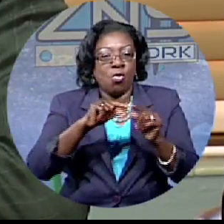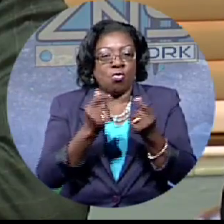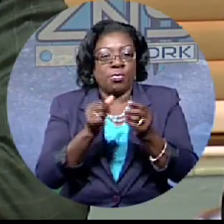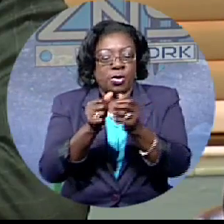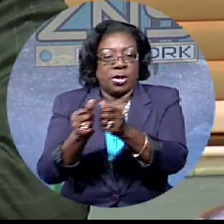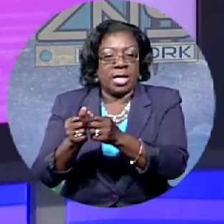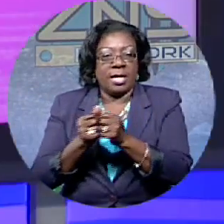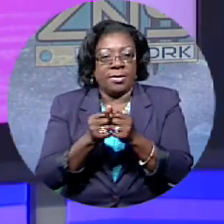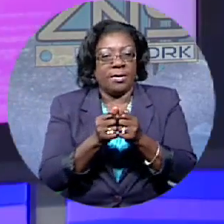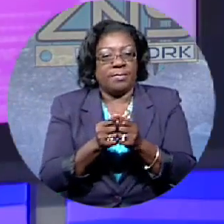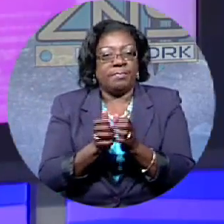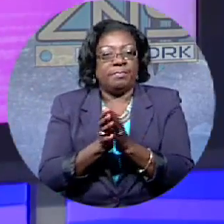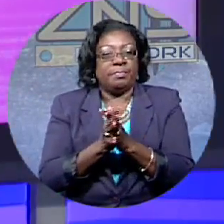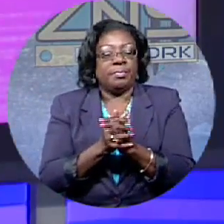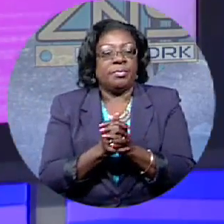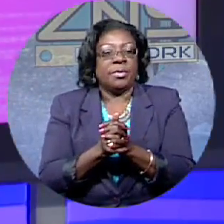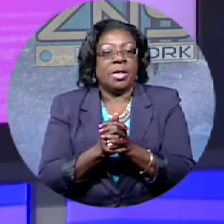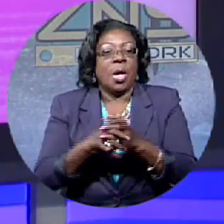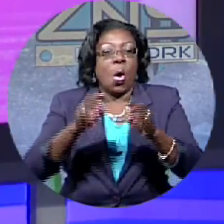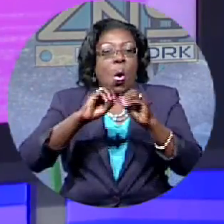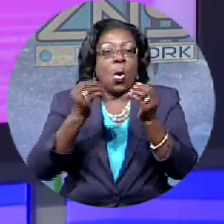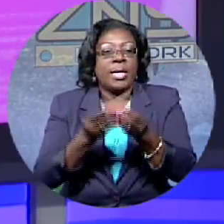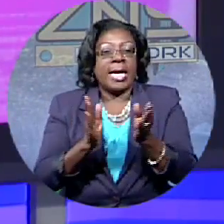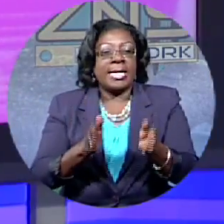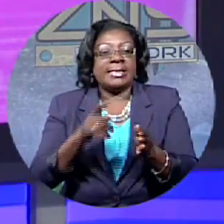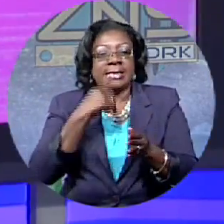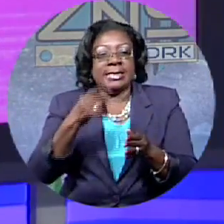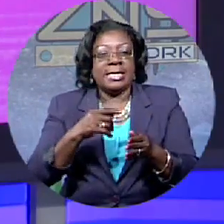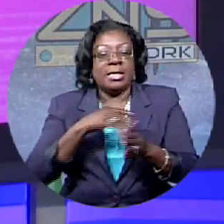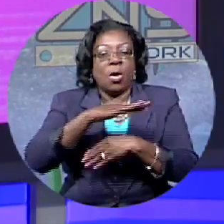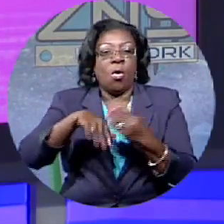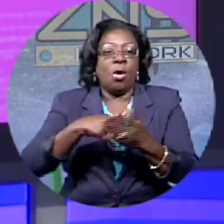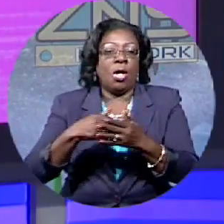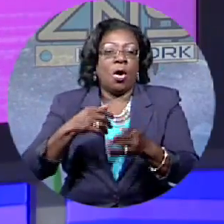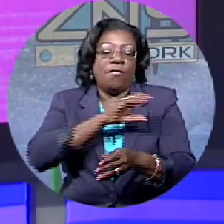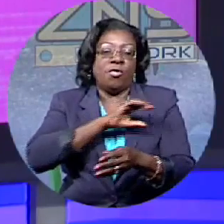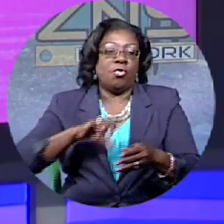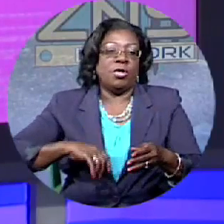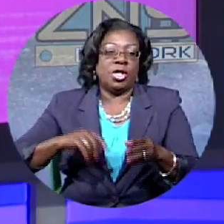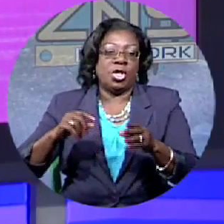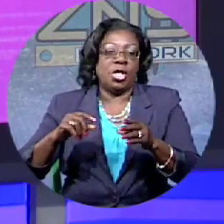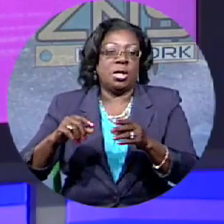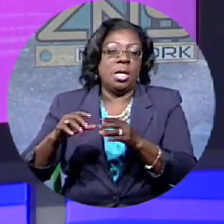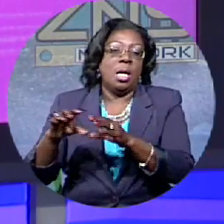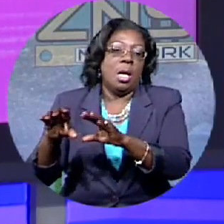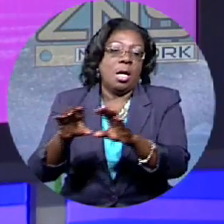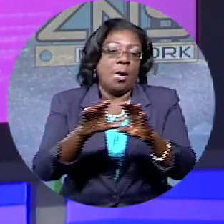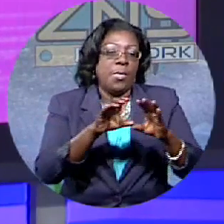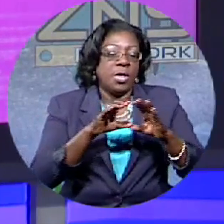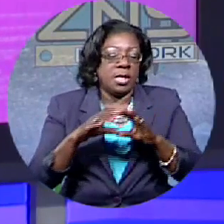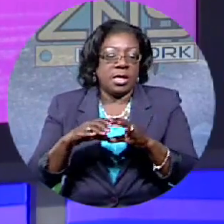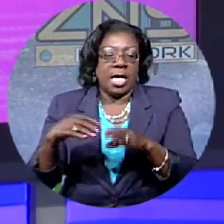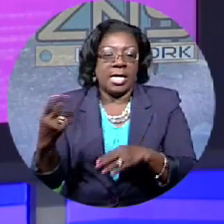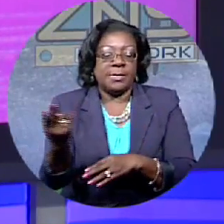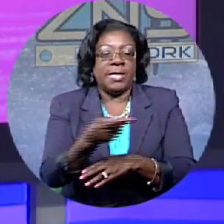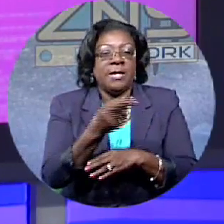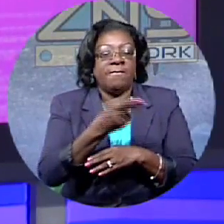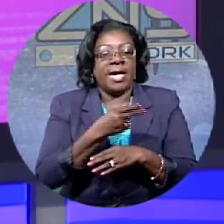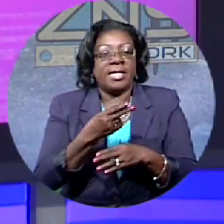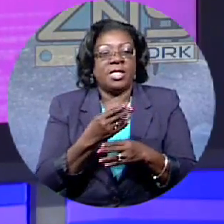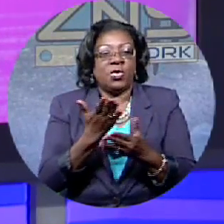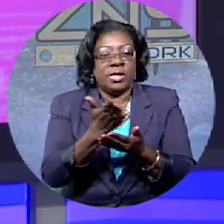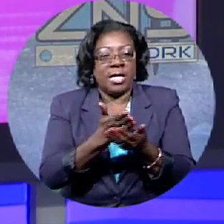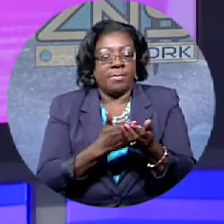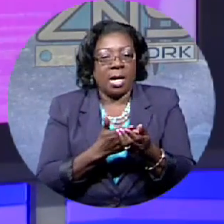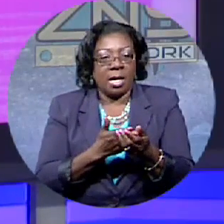together. Now, organizers say the entire Christian community has been invited to participate. Performers at the concert include